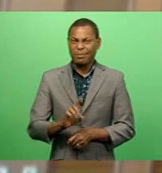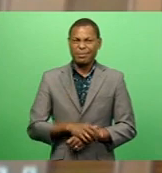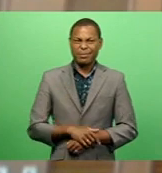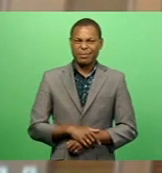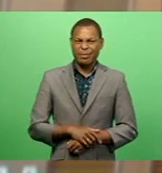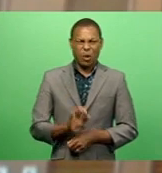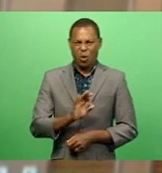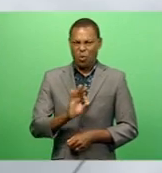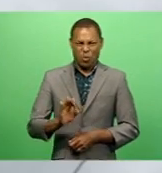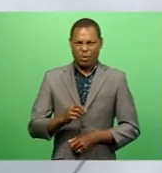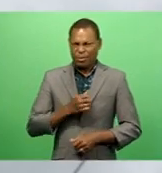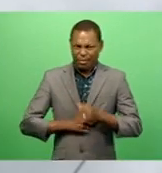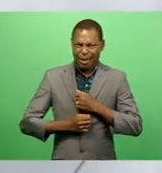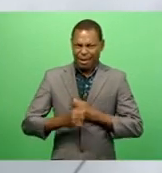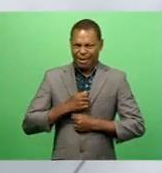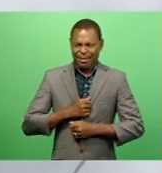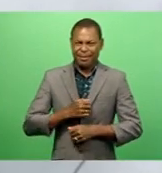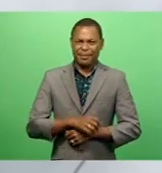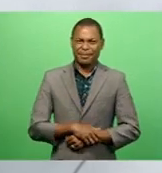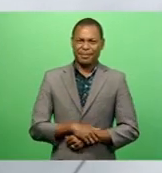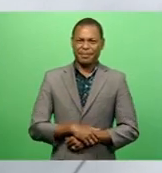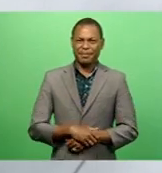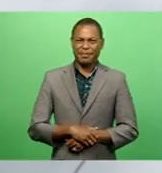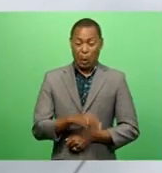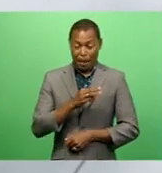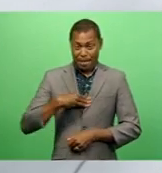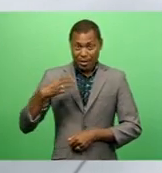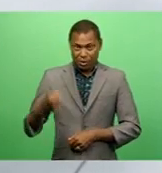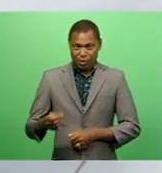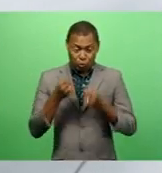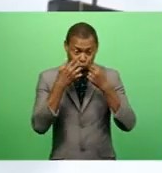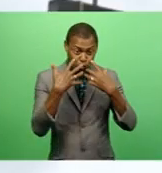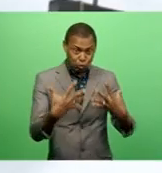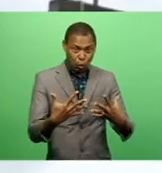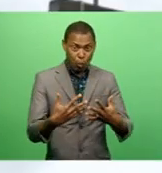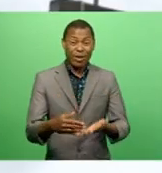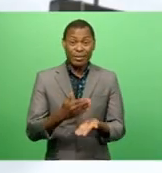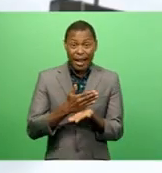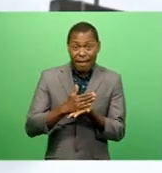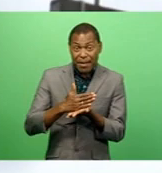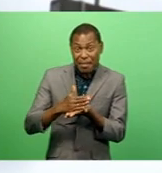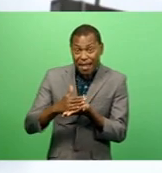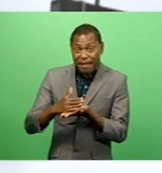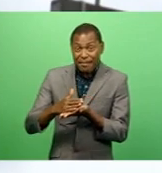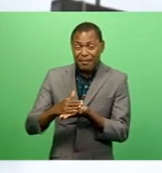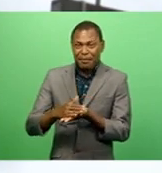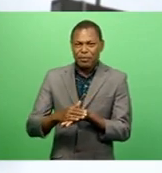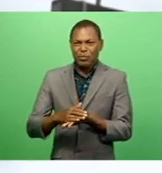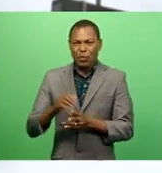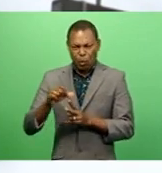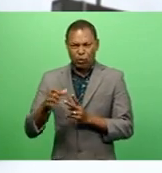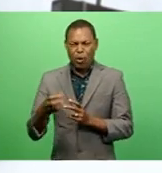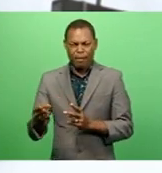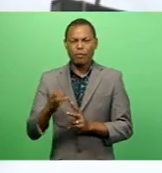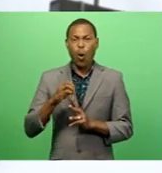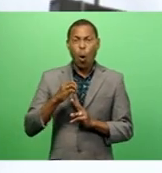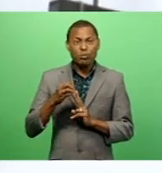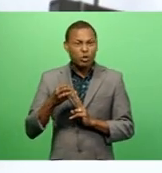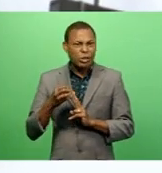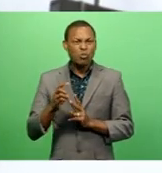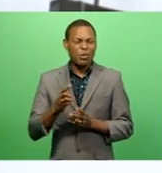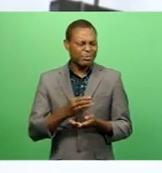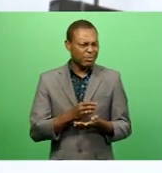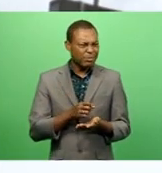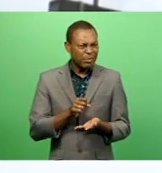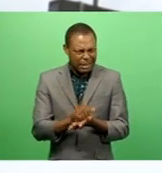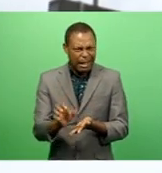by this new partnership. The minister revealed that the Fiji National Provident Fund also has the option to sell its shares in EFL